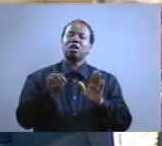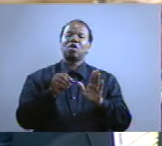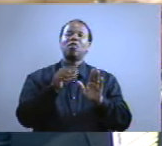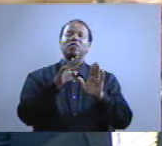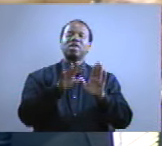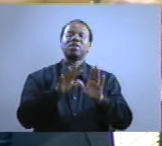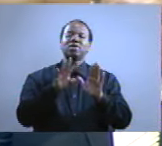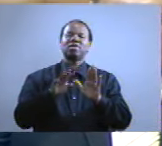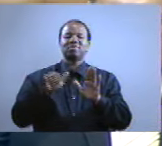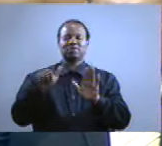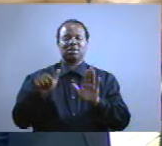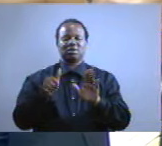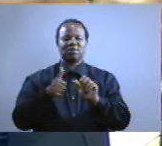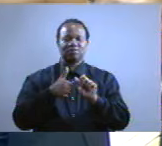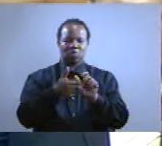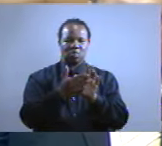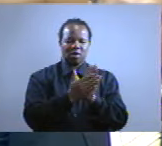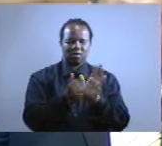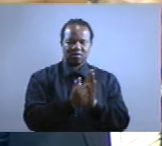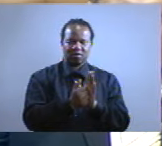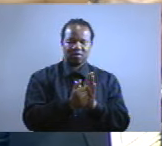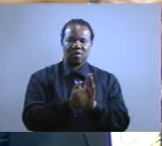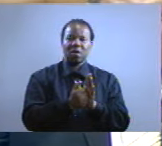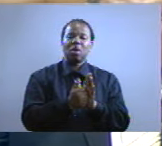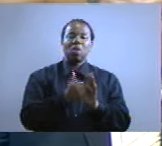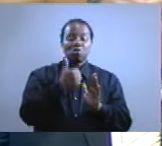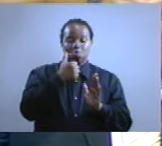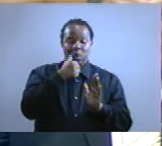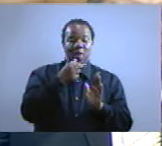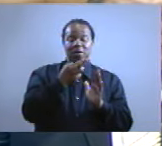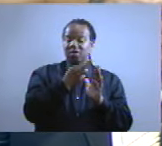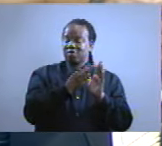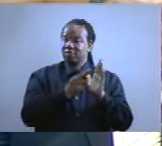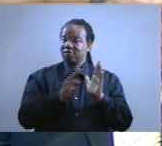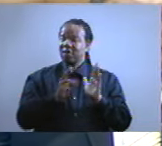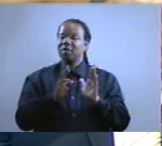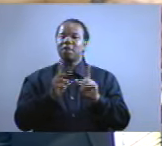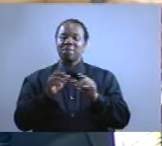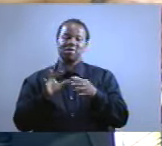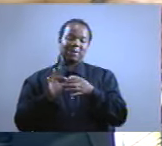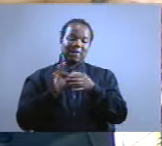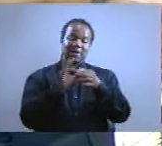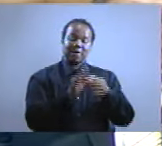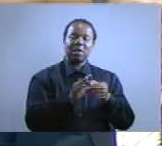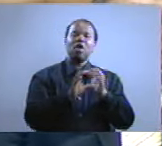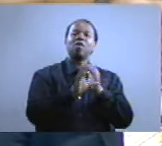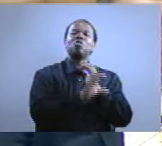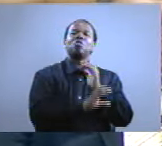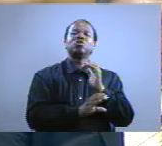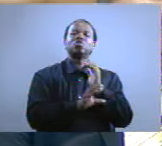1996, once it had been revised to bring it in line with the Constitution of